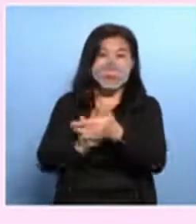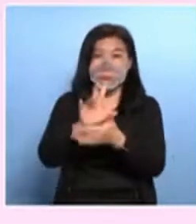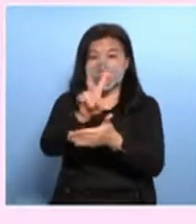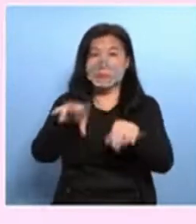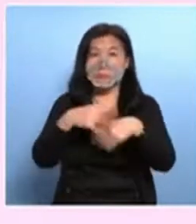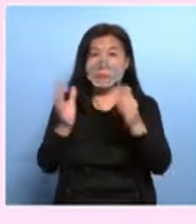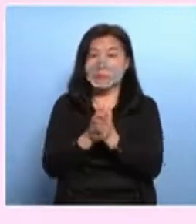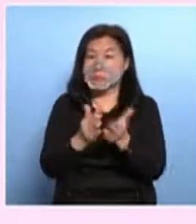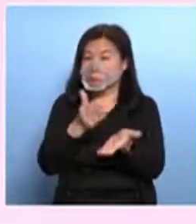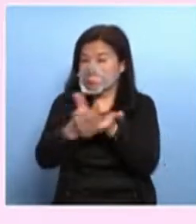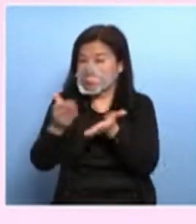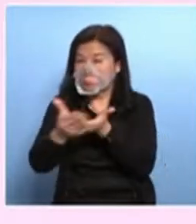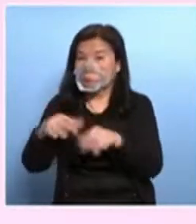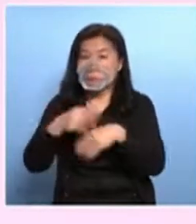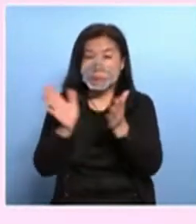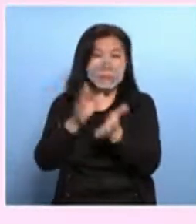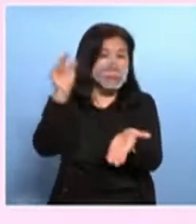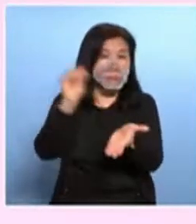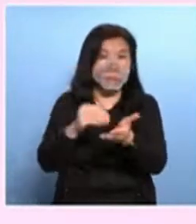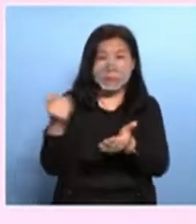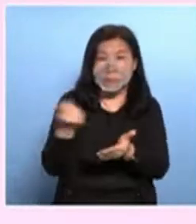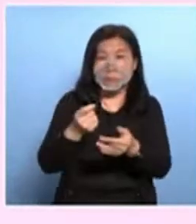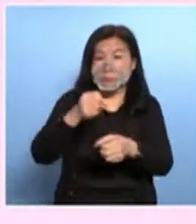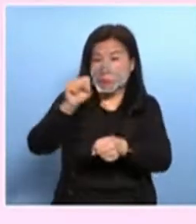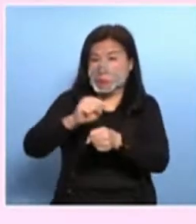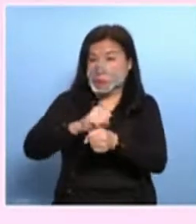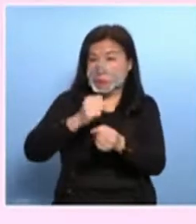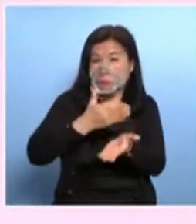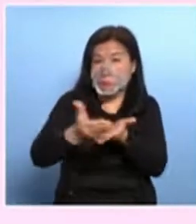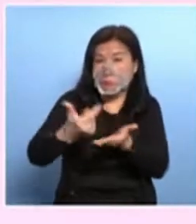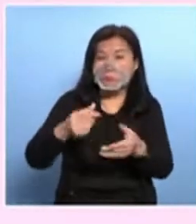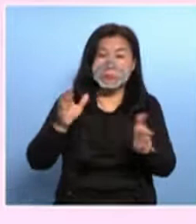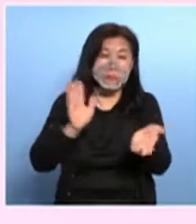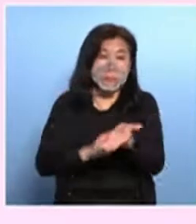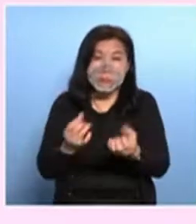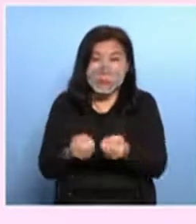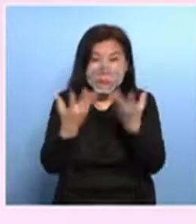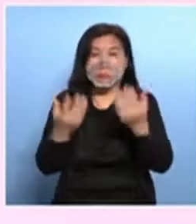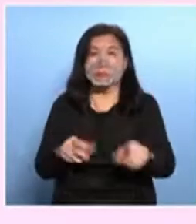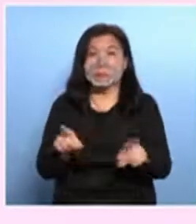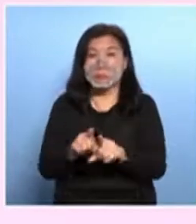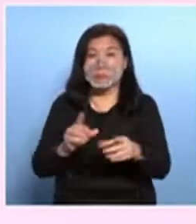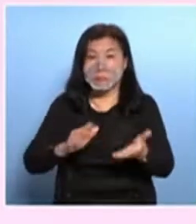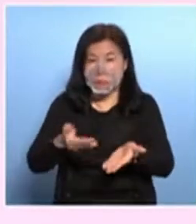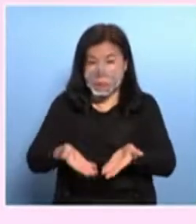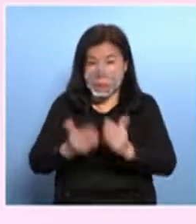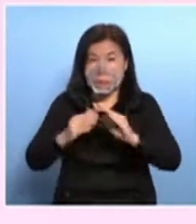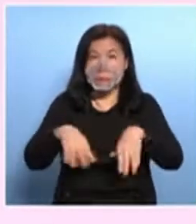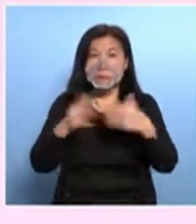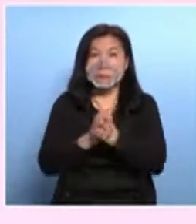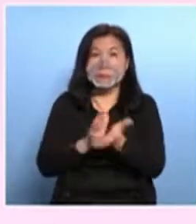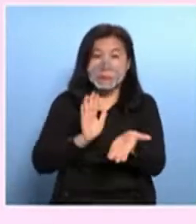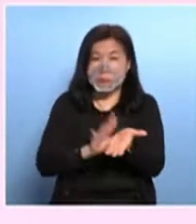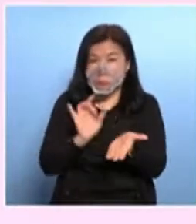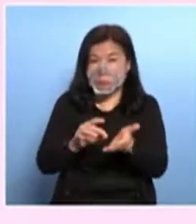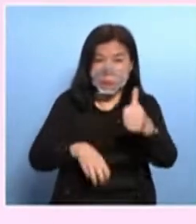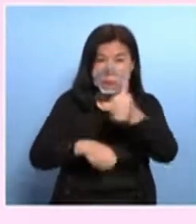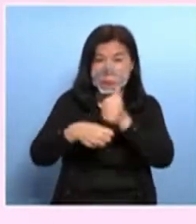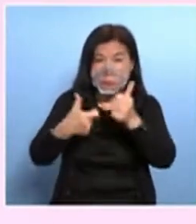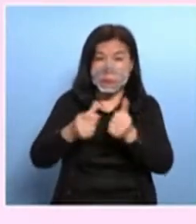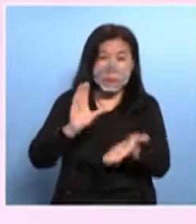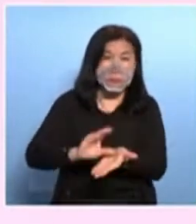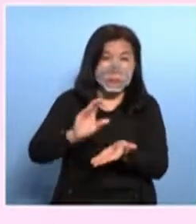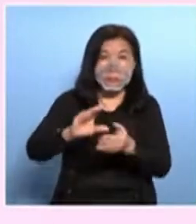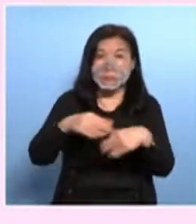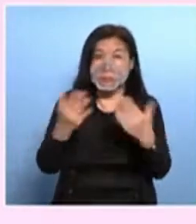fiscal reserves have enabled the government to allocate additional resources in a prompt and decisive manner to defuse crisis over the past 2 years,